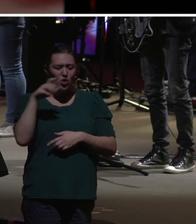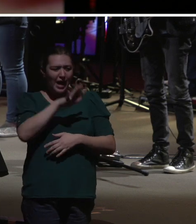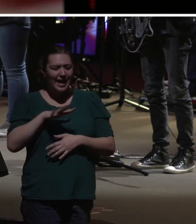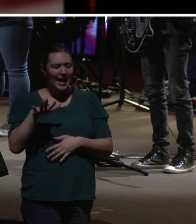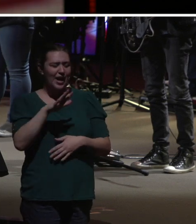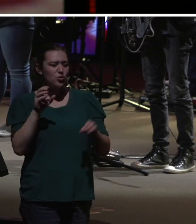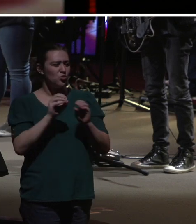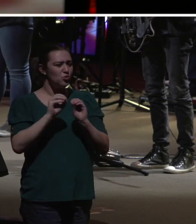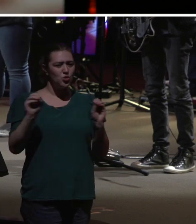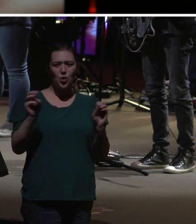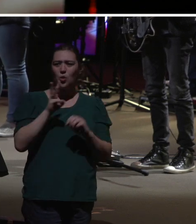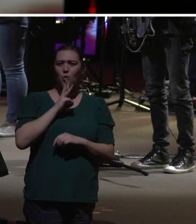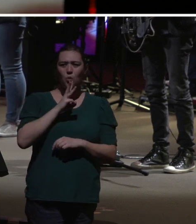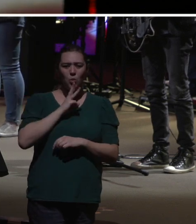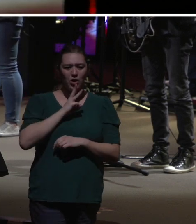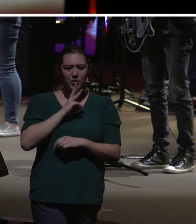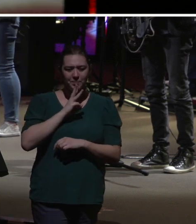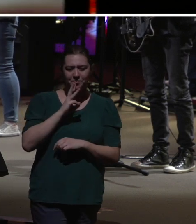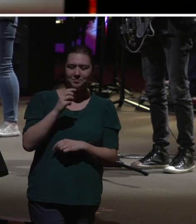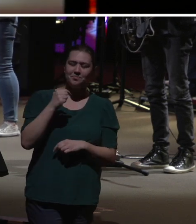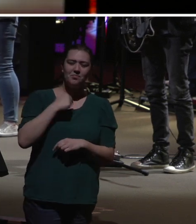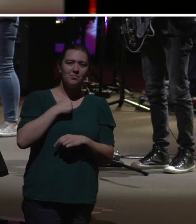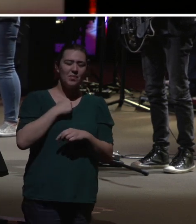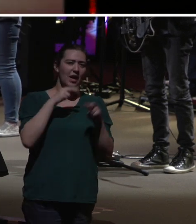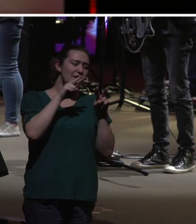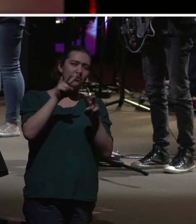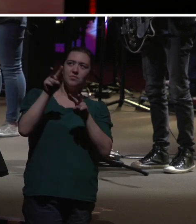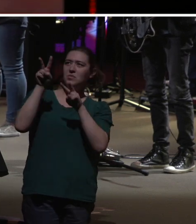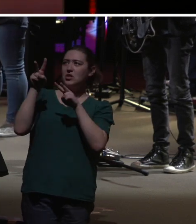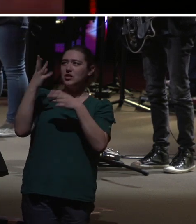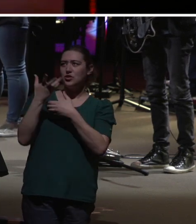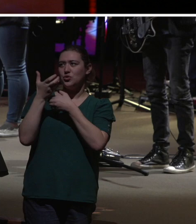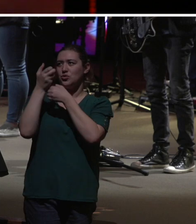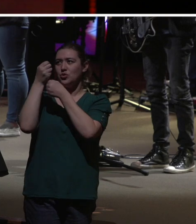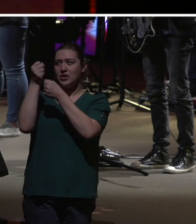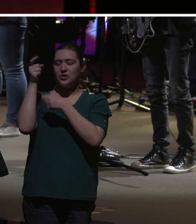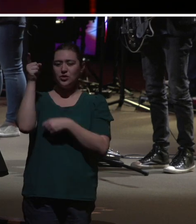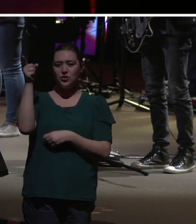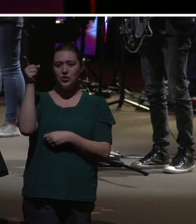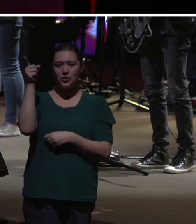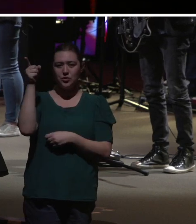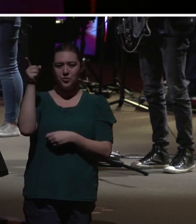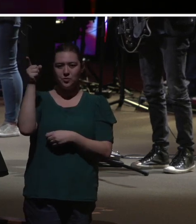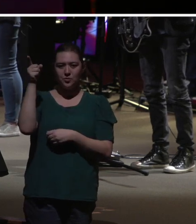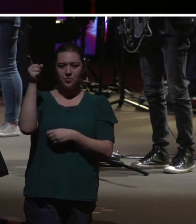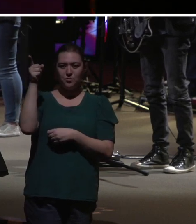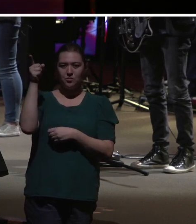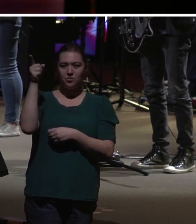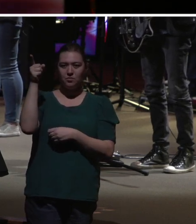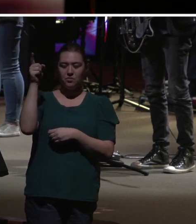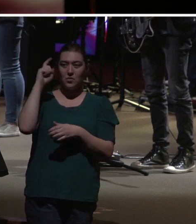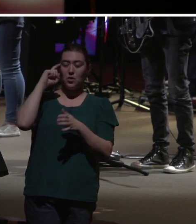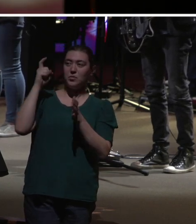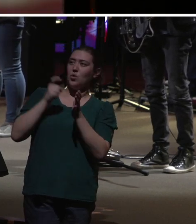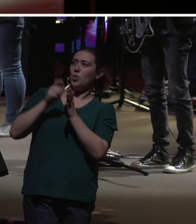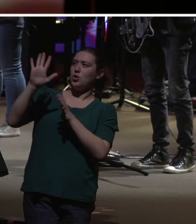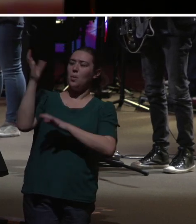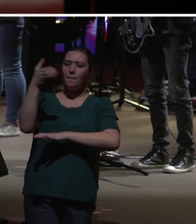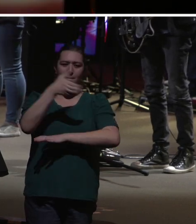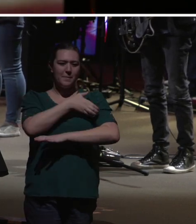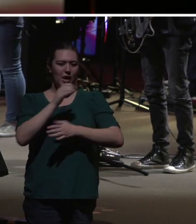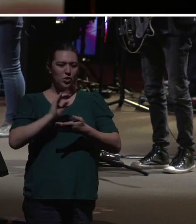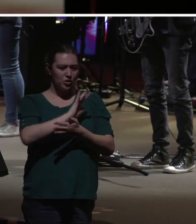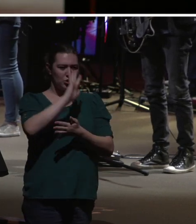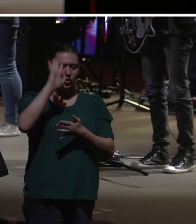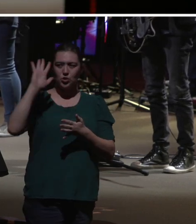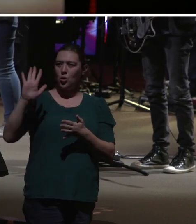is no water. So I have looked upon you in the sanctuary, beholding your power and glory. Because